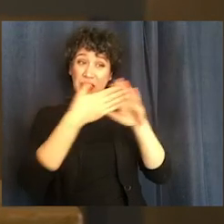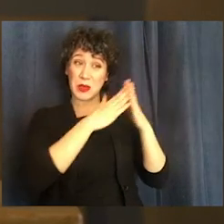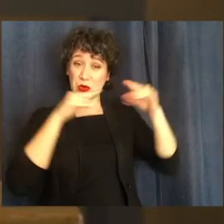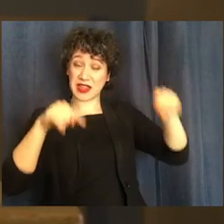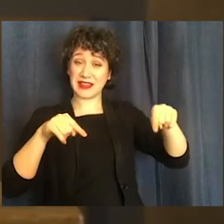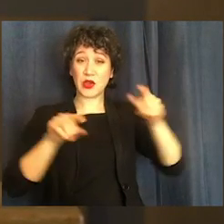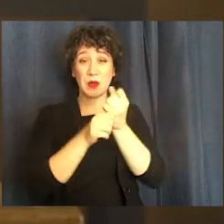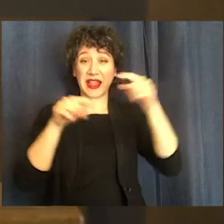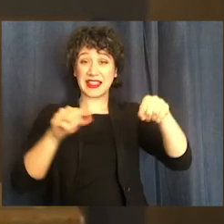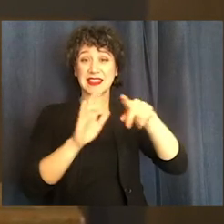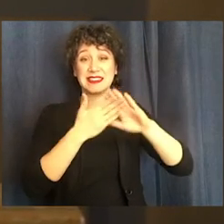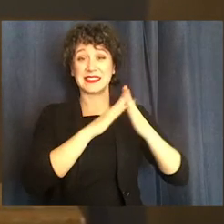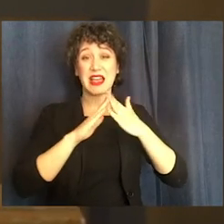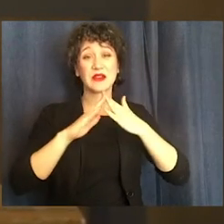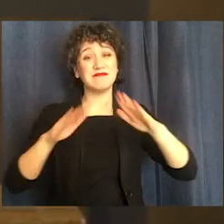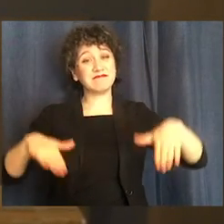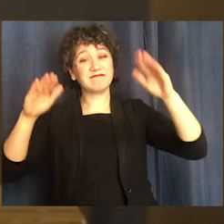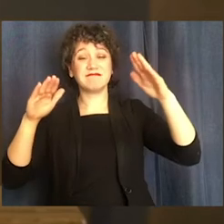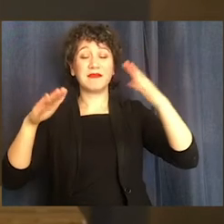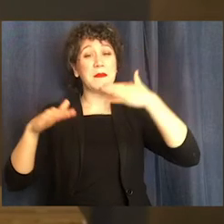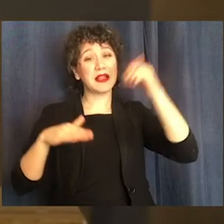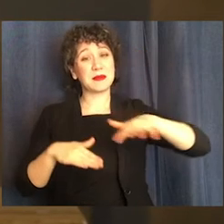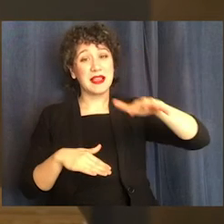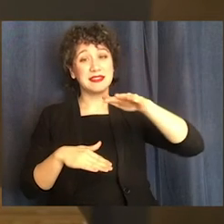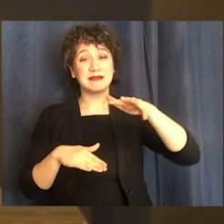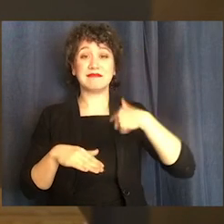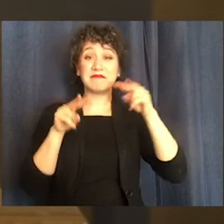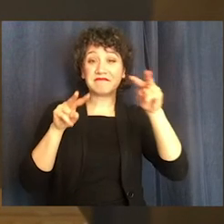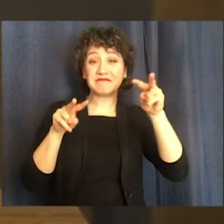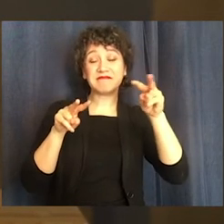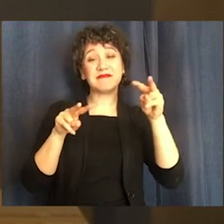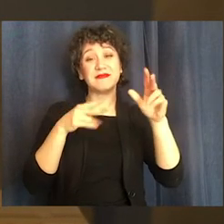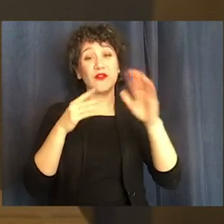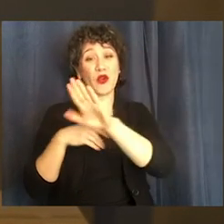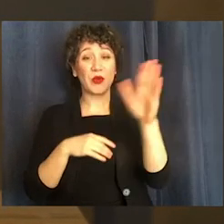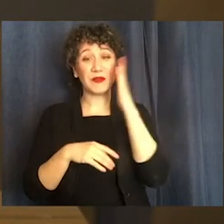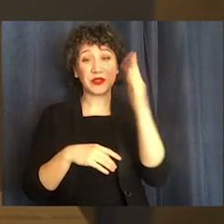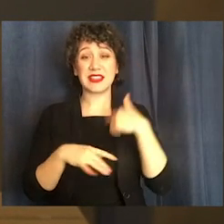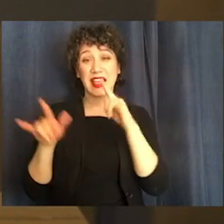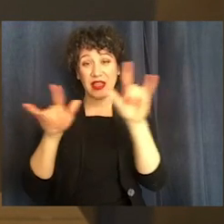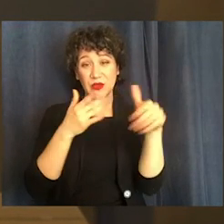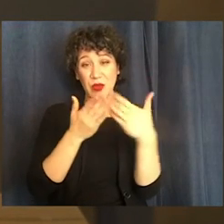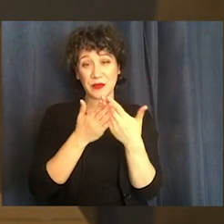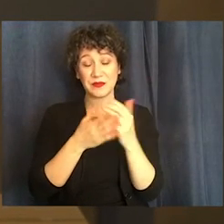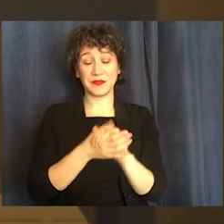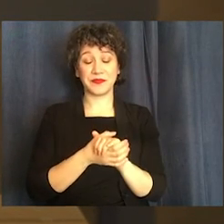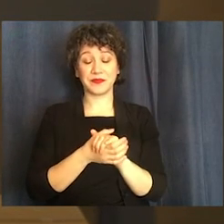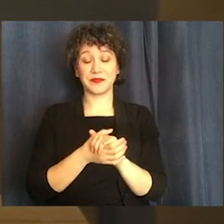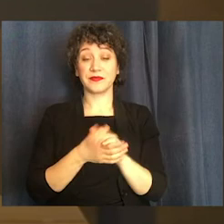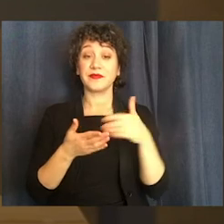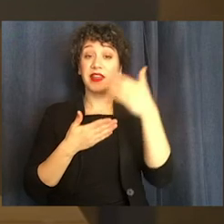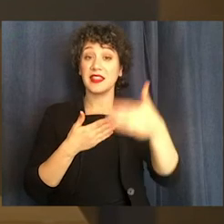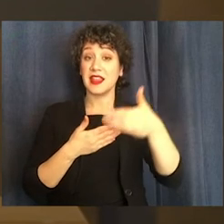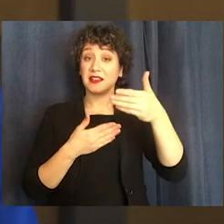by Michael Lovejoy. Manny is a talented multi-sport athlete in football, basketball, and soccer, as well